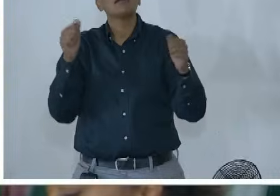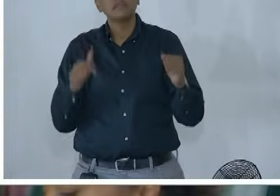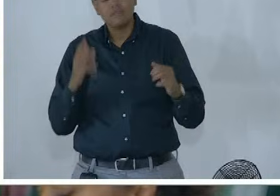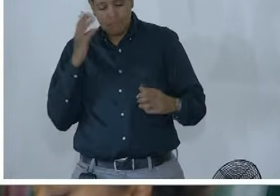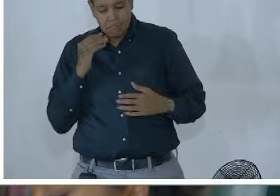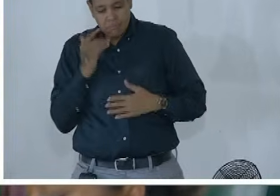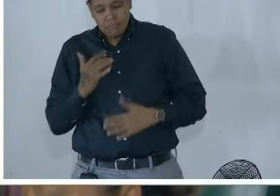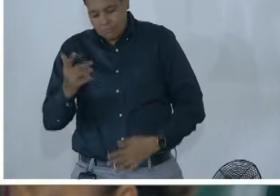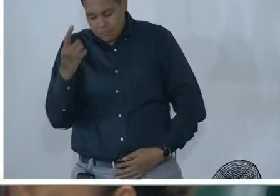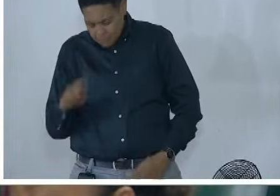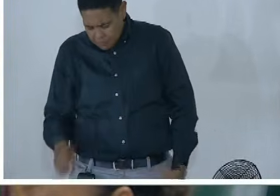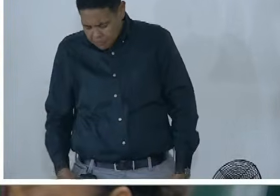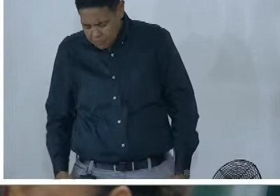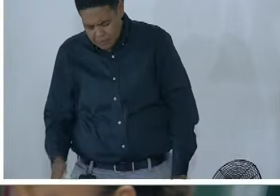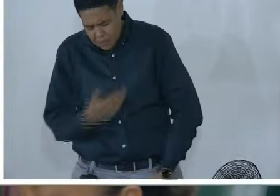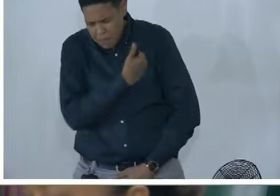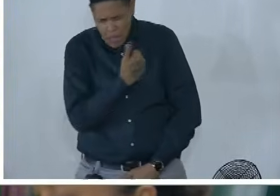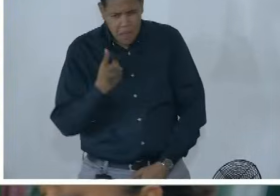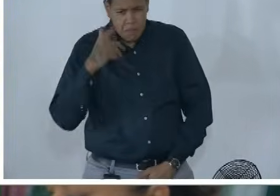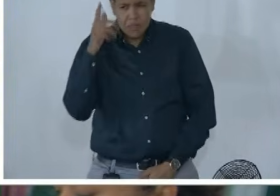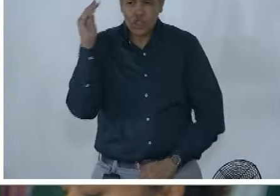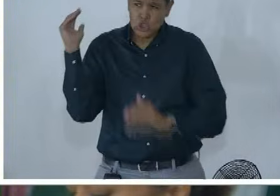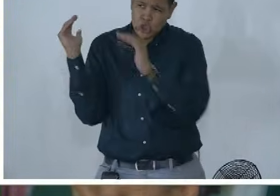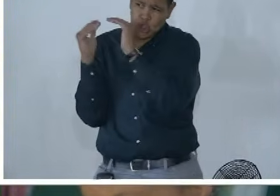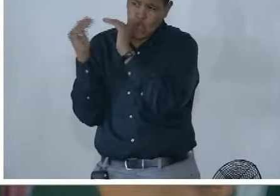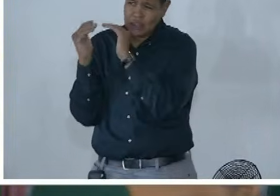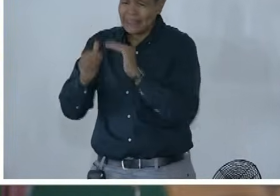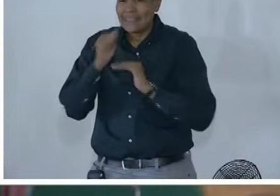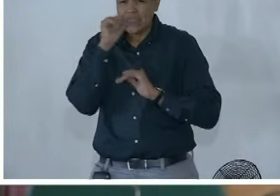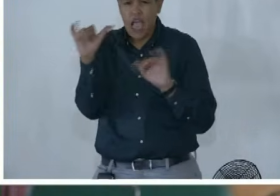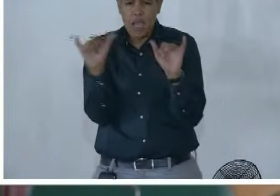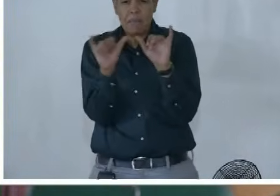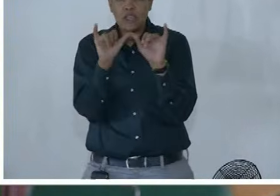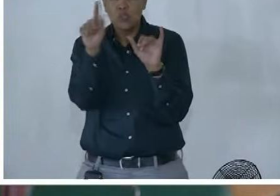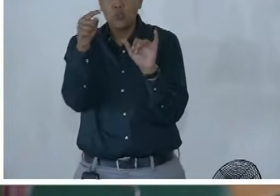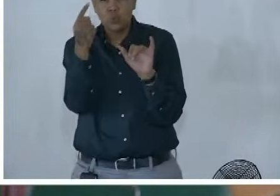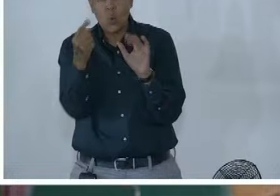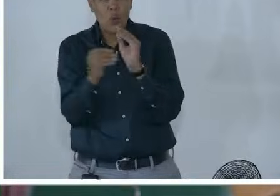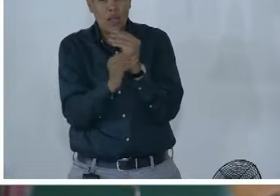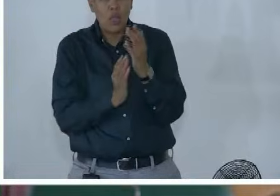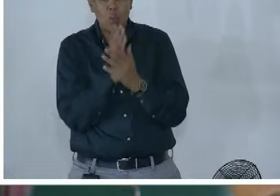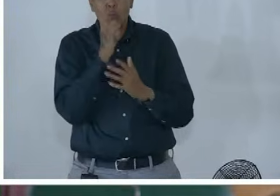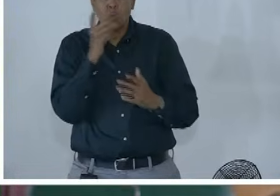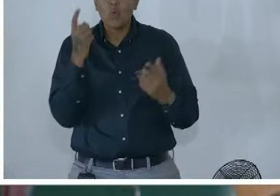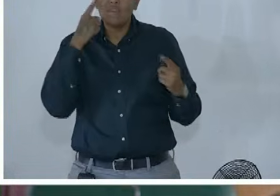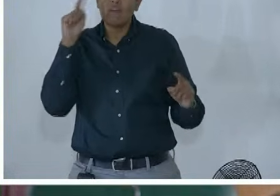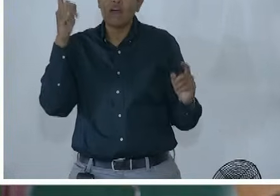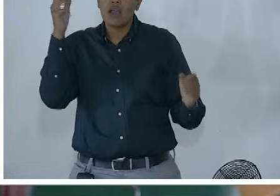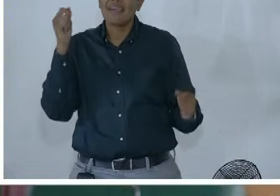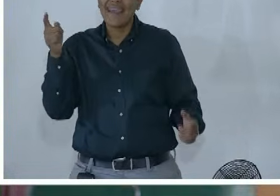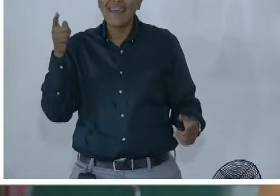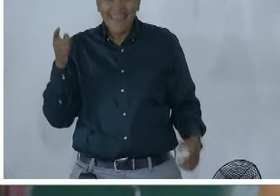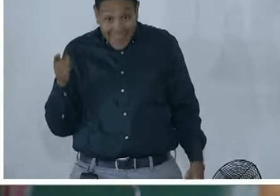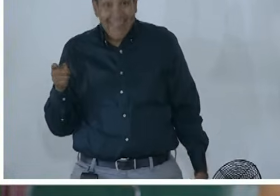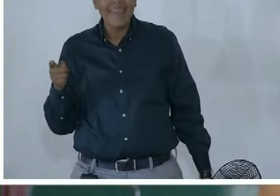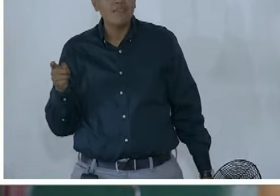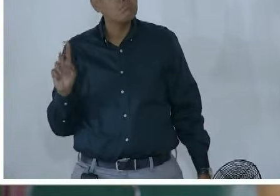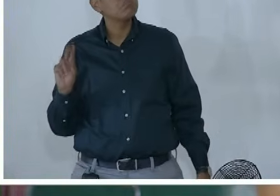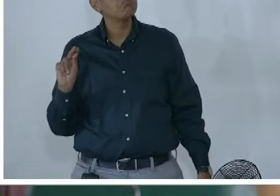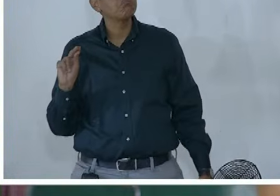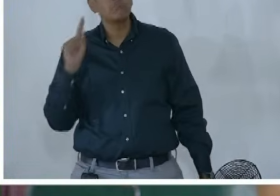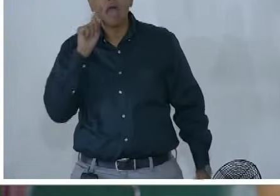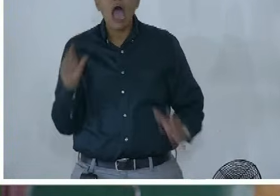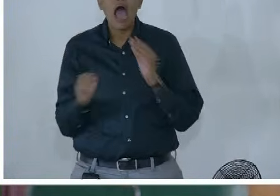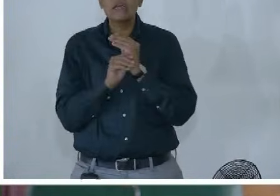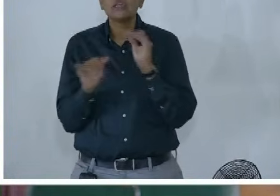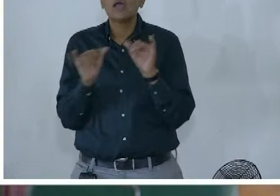journey. Members, justice is not measured solely by the outcome of a case. It is